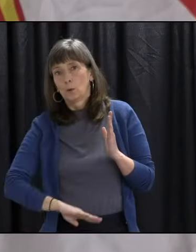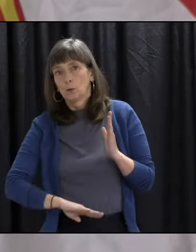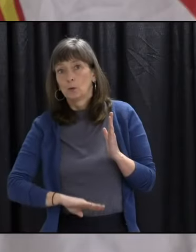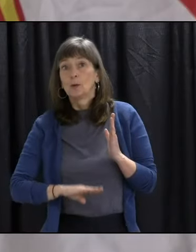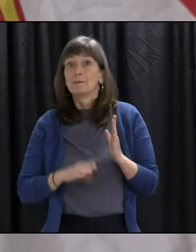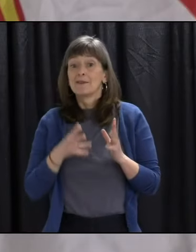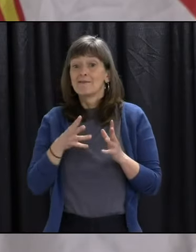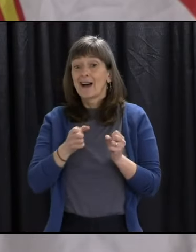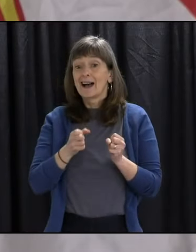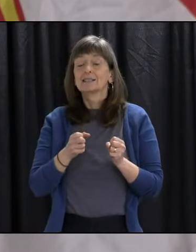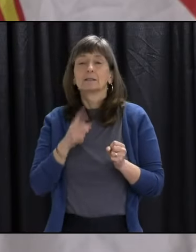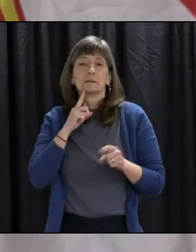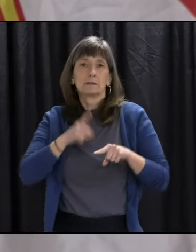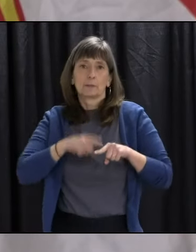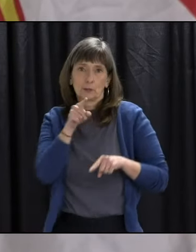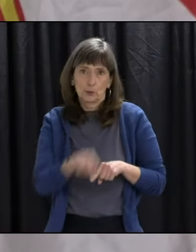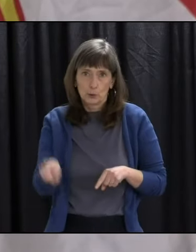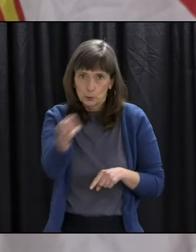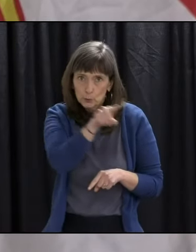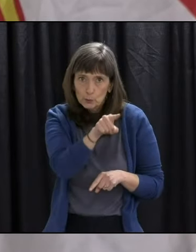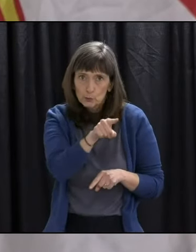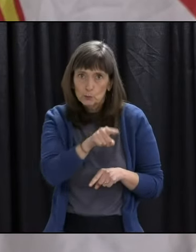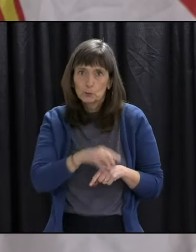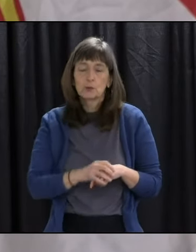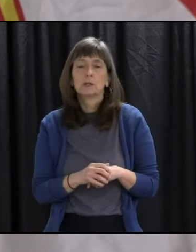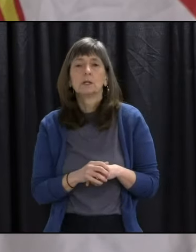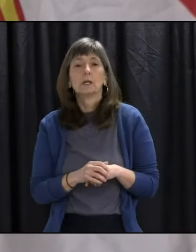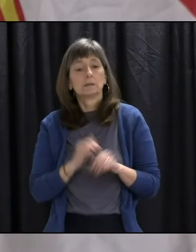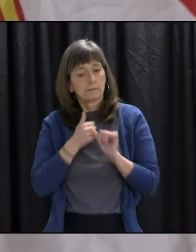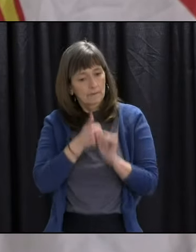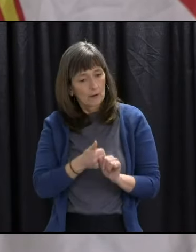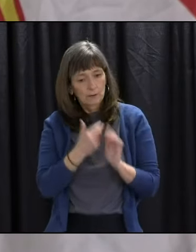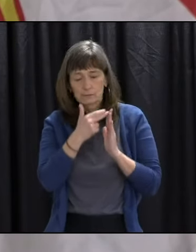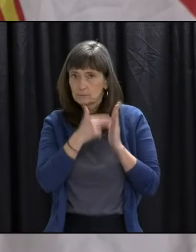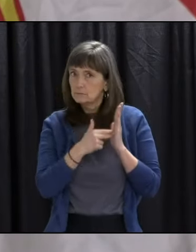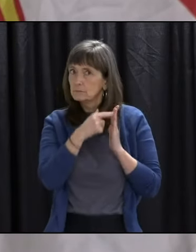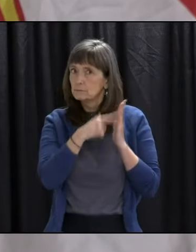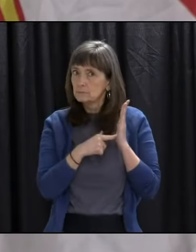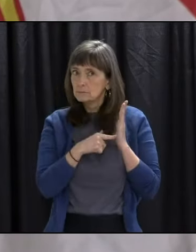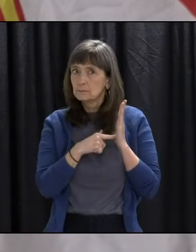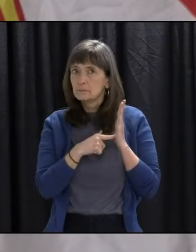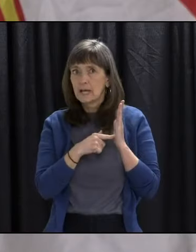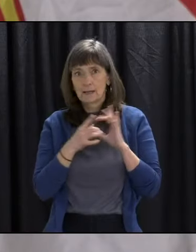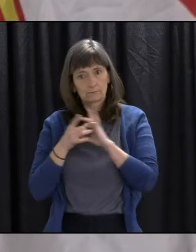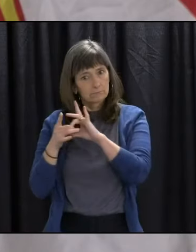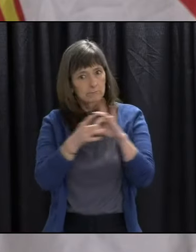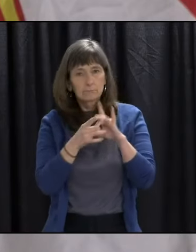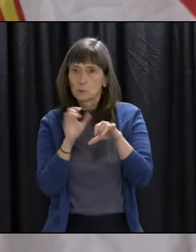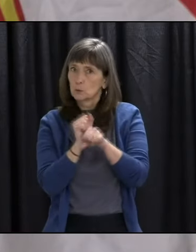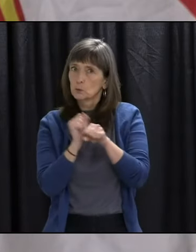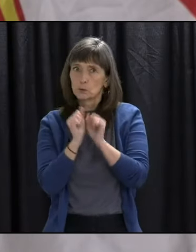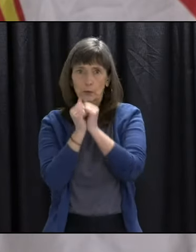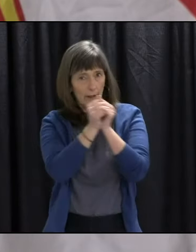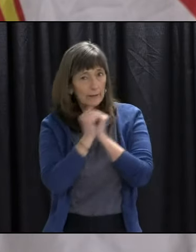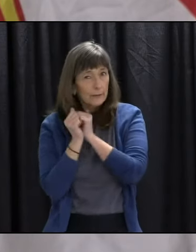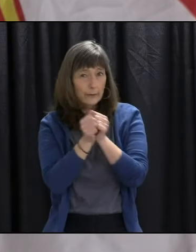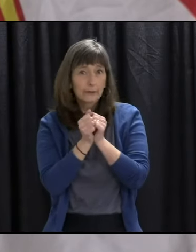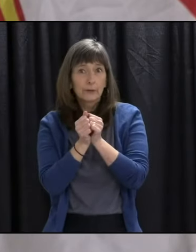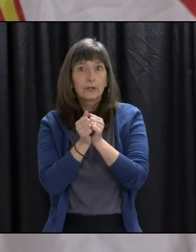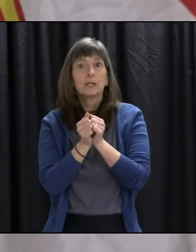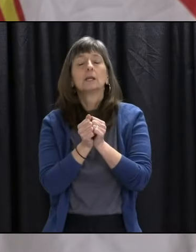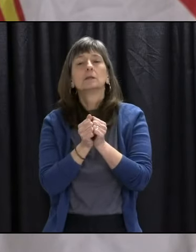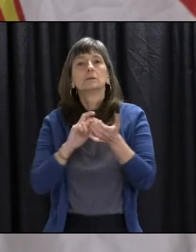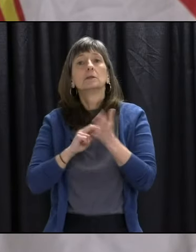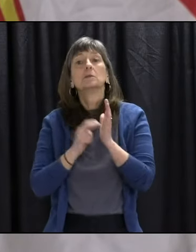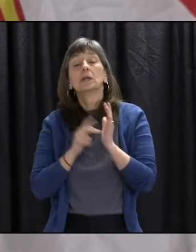us. If we continue to adhere to the public health measures in place and remain united in our fight against COVID-19, there most certainly will